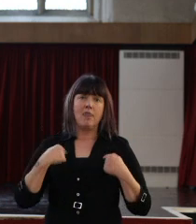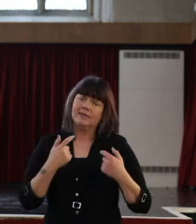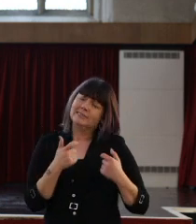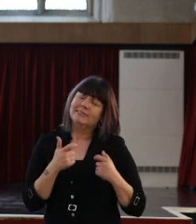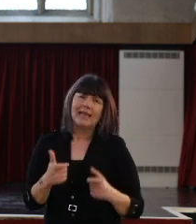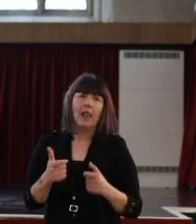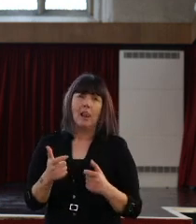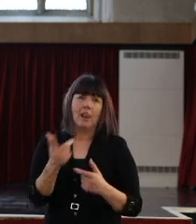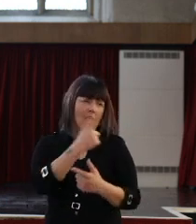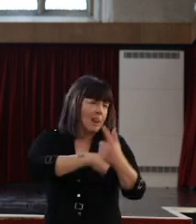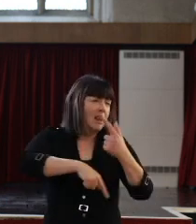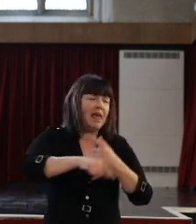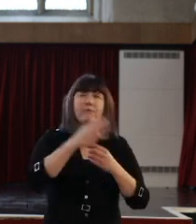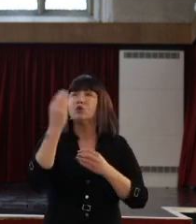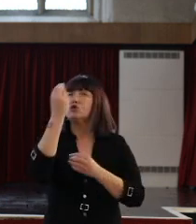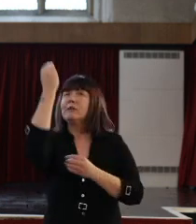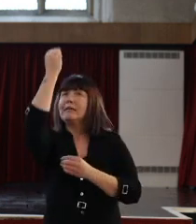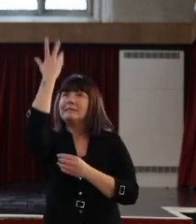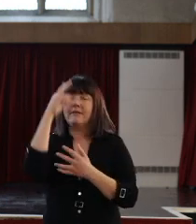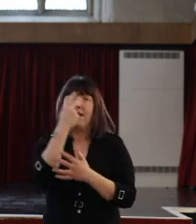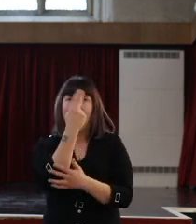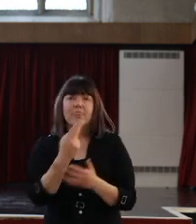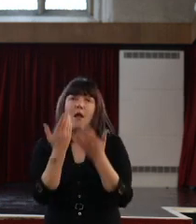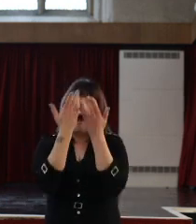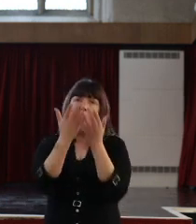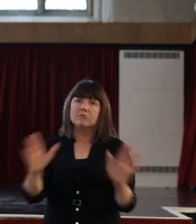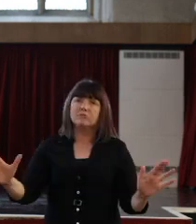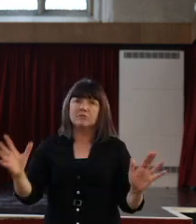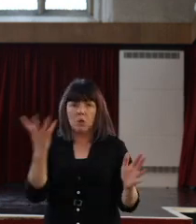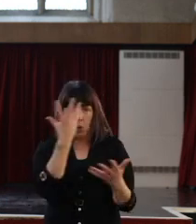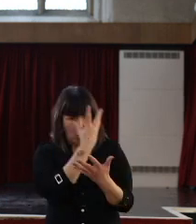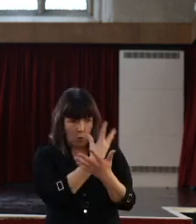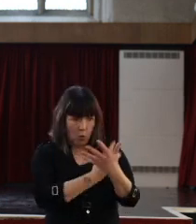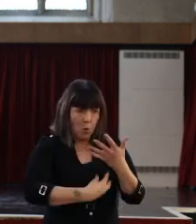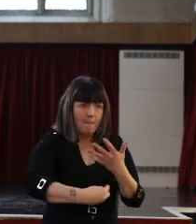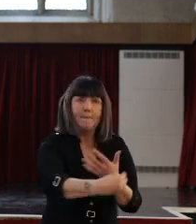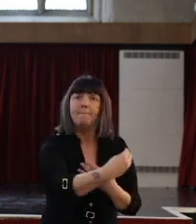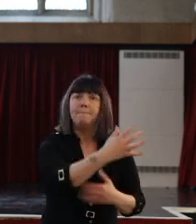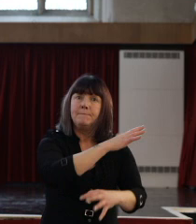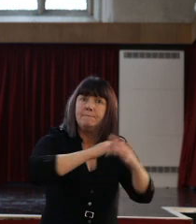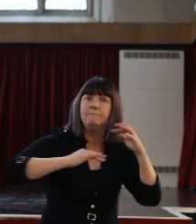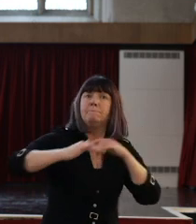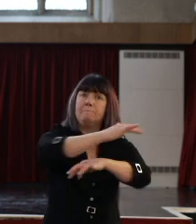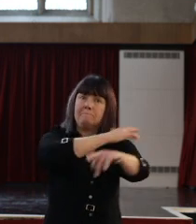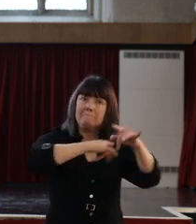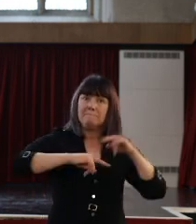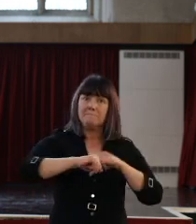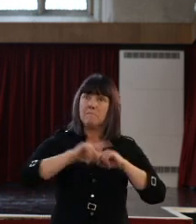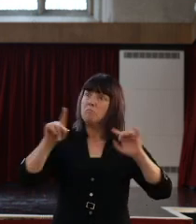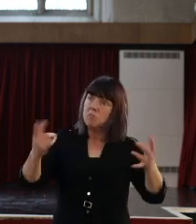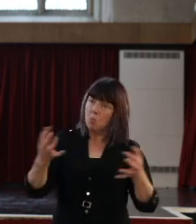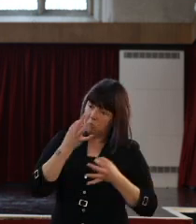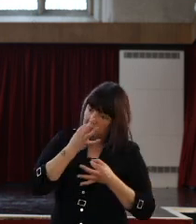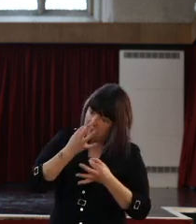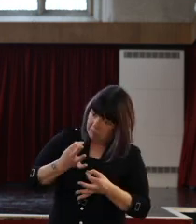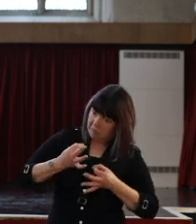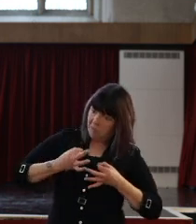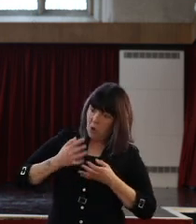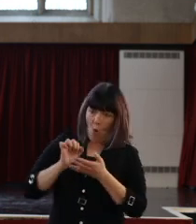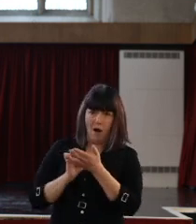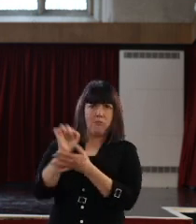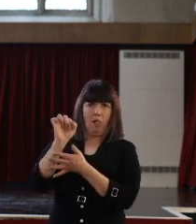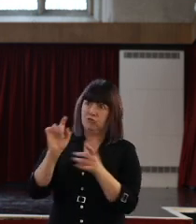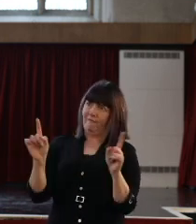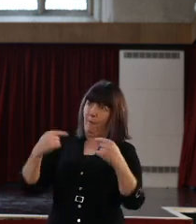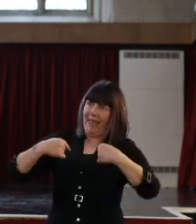in creativity and the arts. So there we go. That's a very long answer to the question, what has culture done for me? In short, it's given